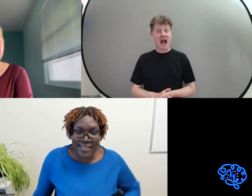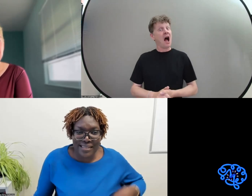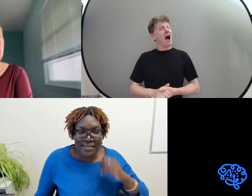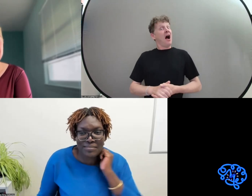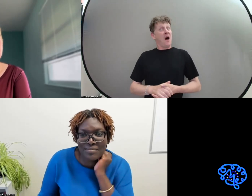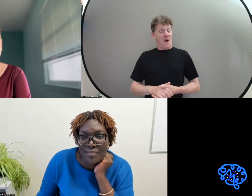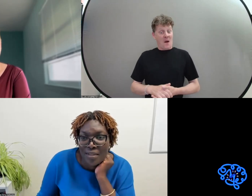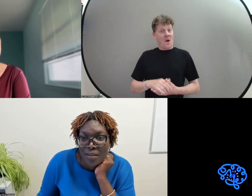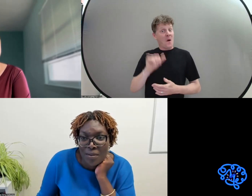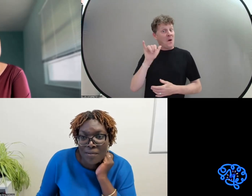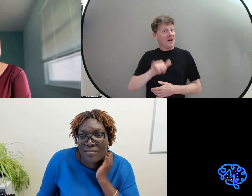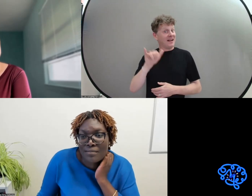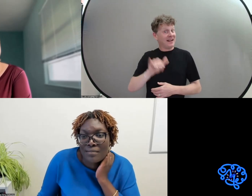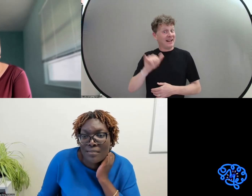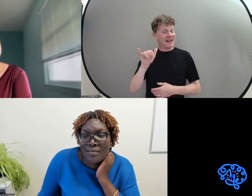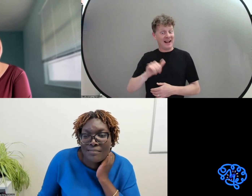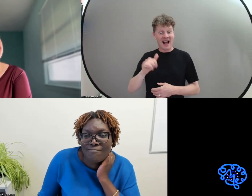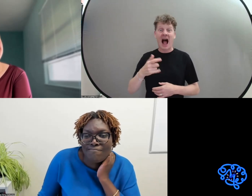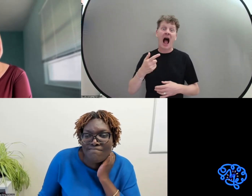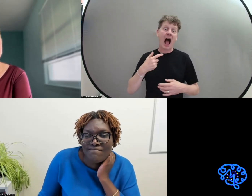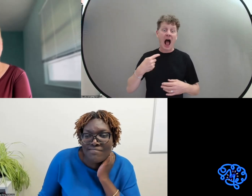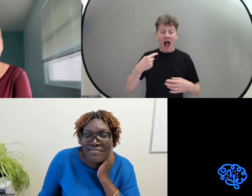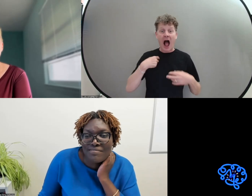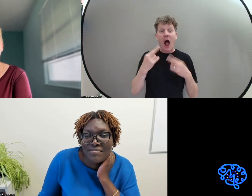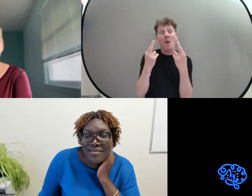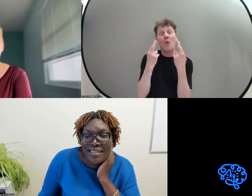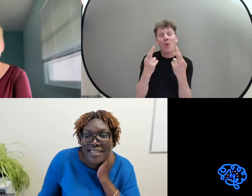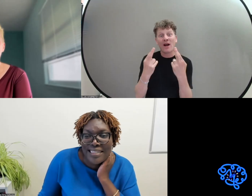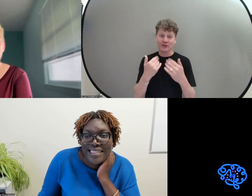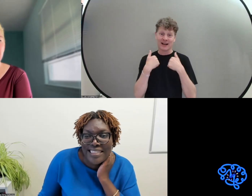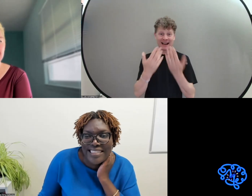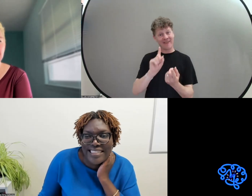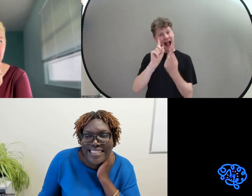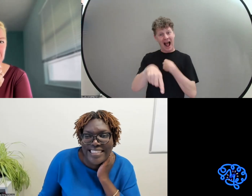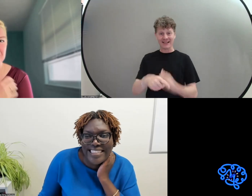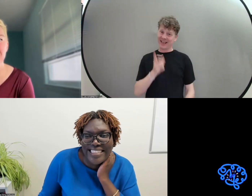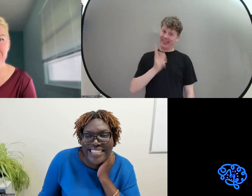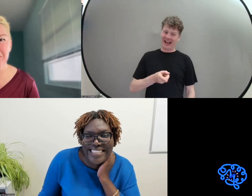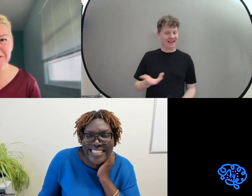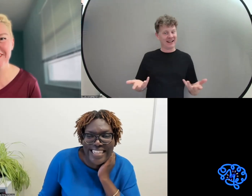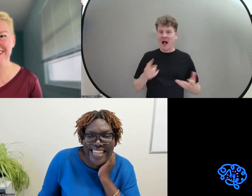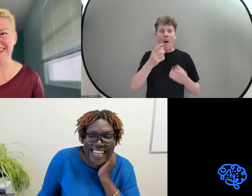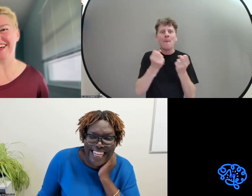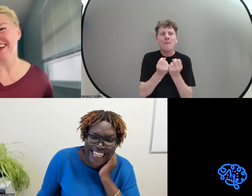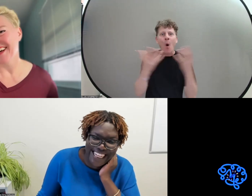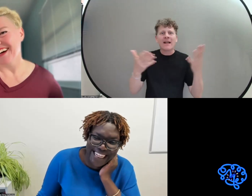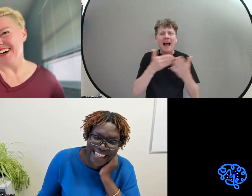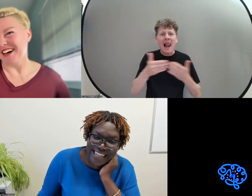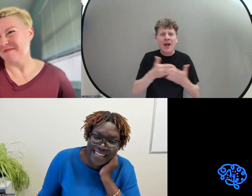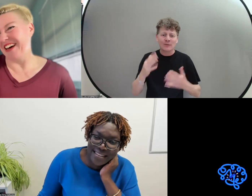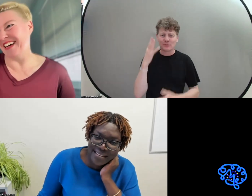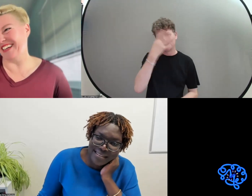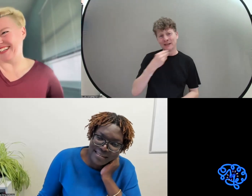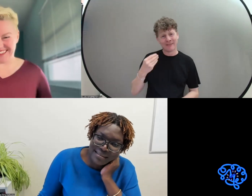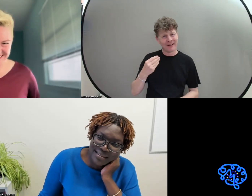Yes, I I wish I had a clear answer. I'm not sure. Like, multilingualism is a wonderful thing.